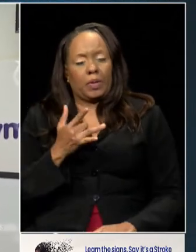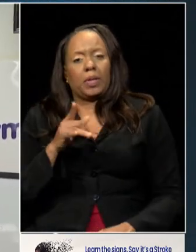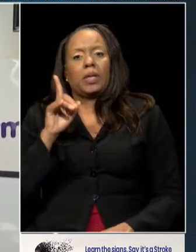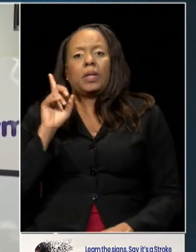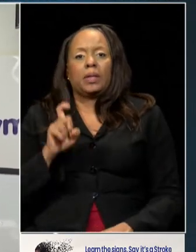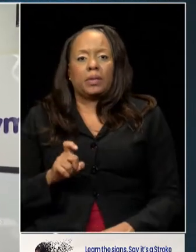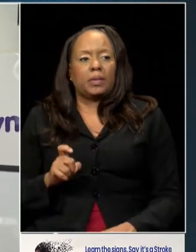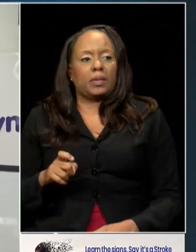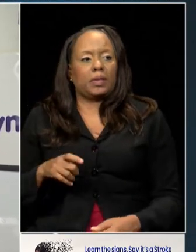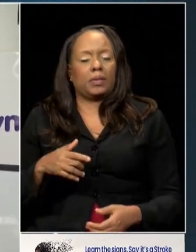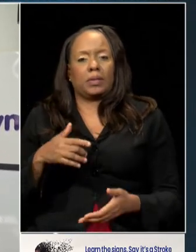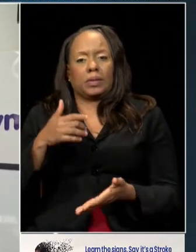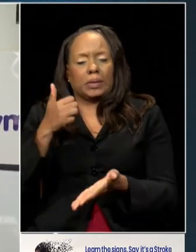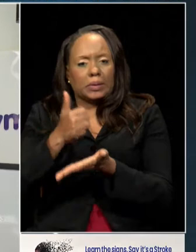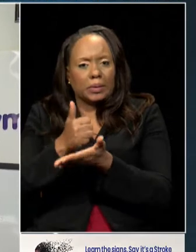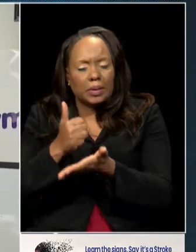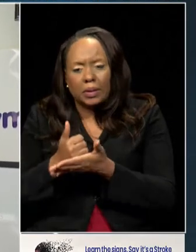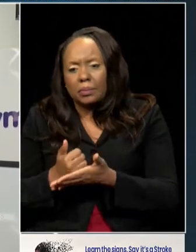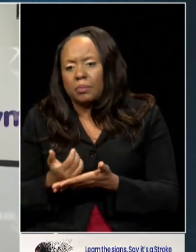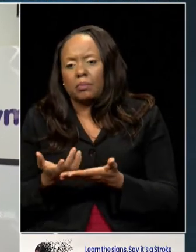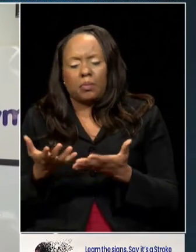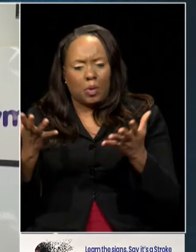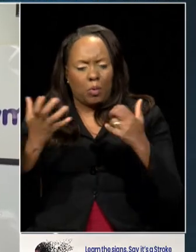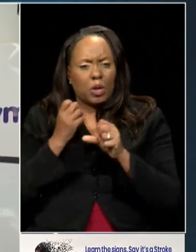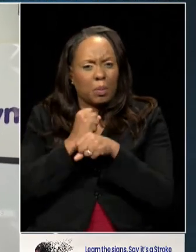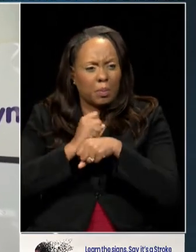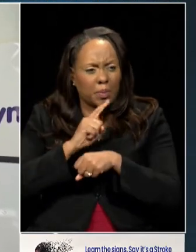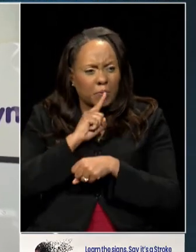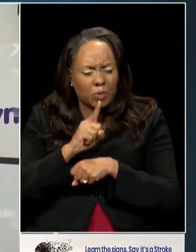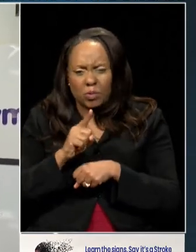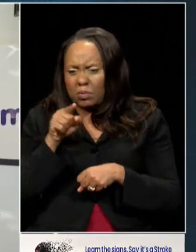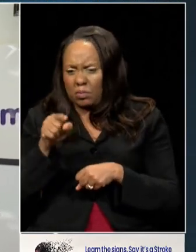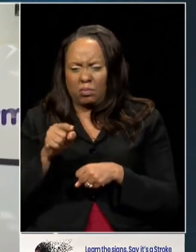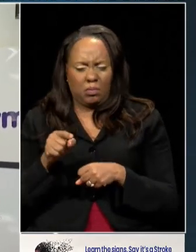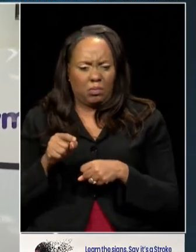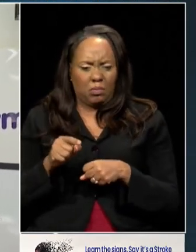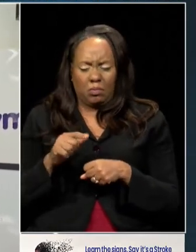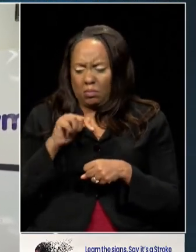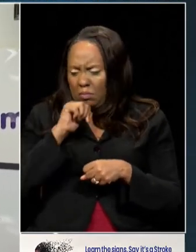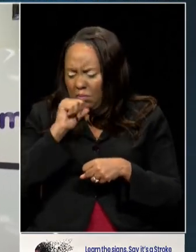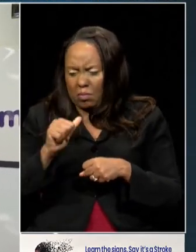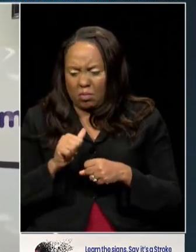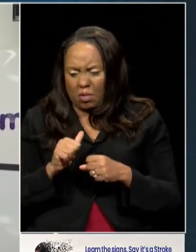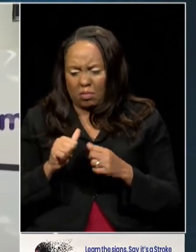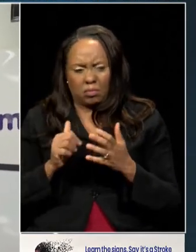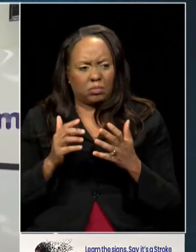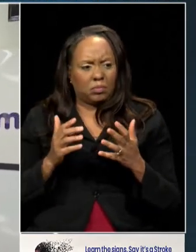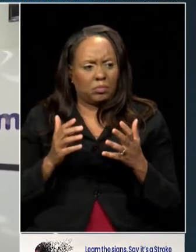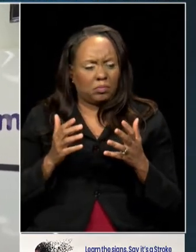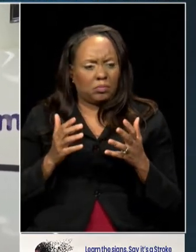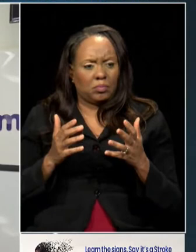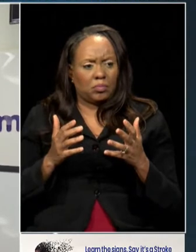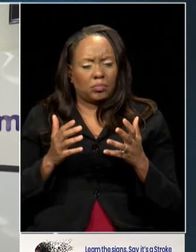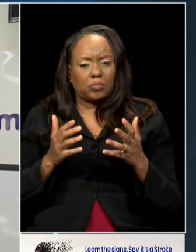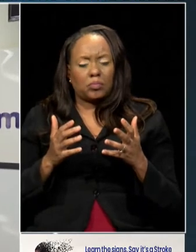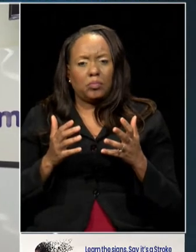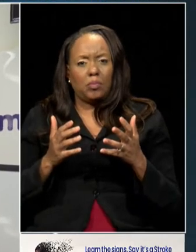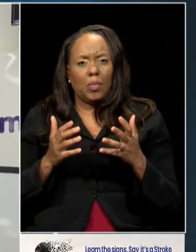in. That's where prevention comes in. We're focusing on secondary prevention and making sure that